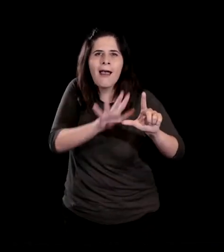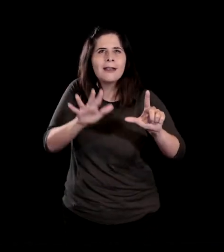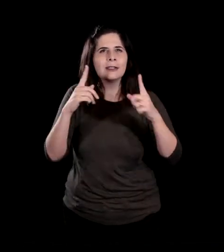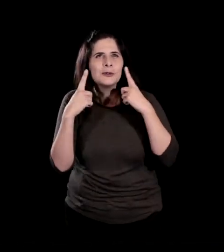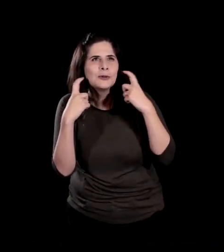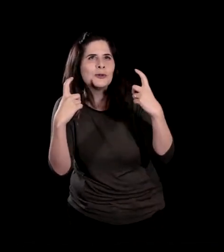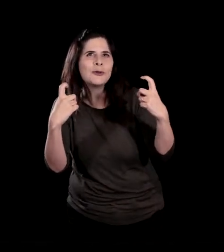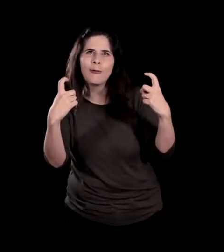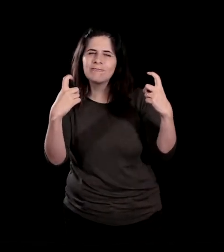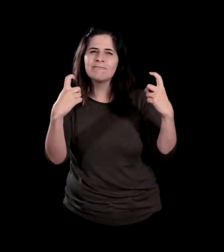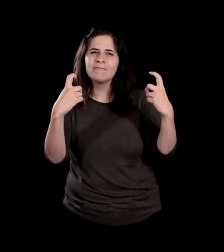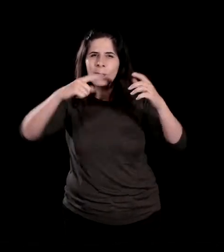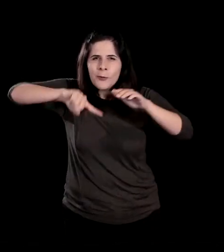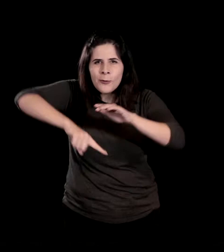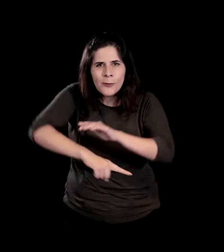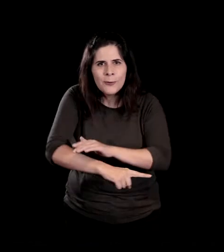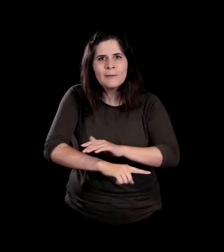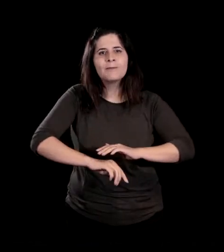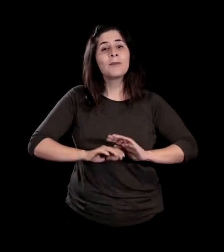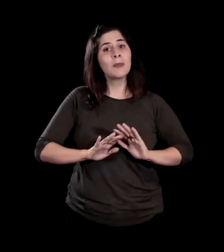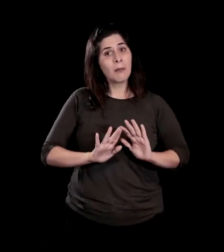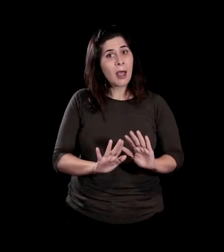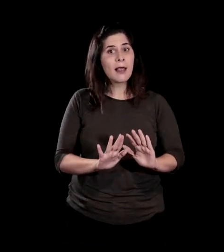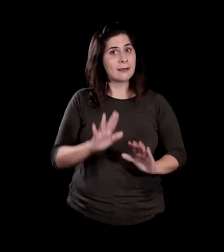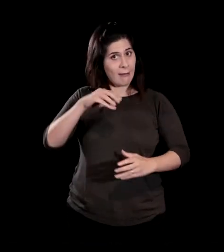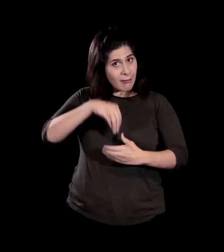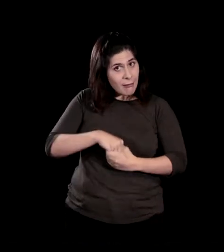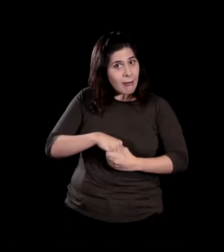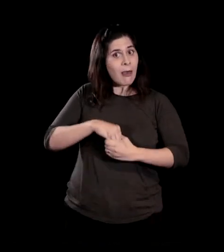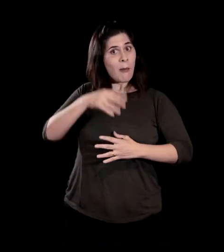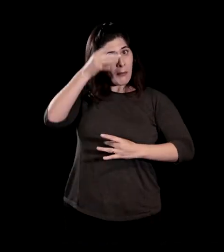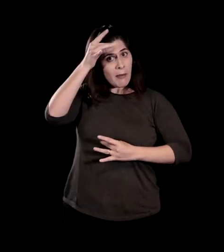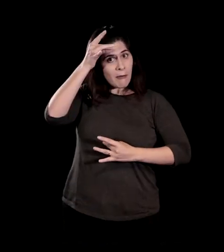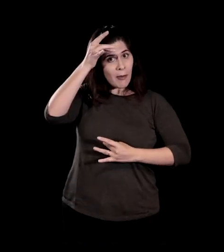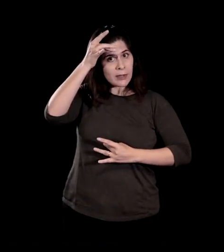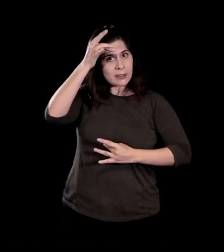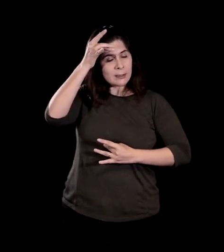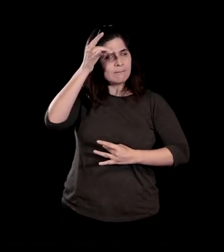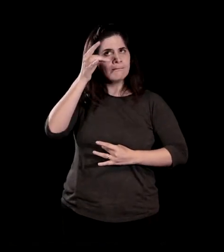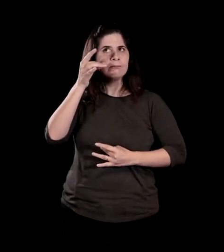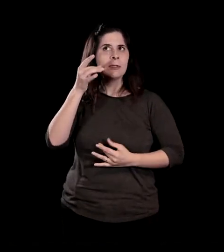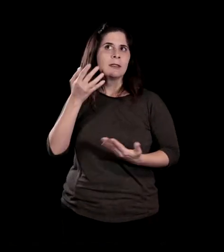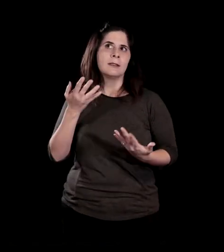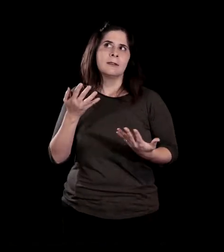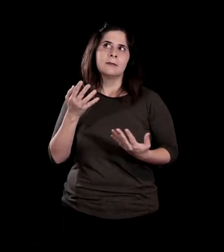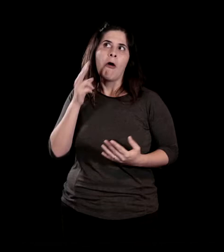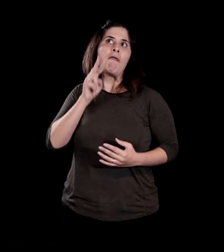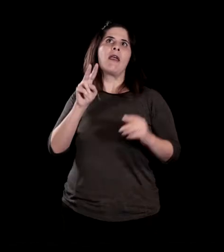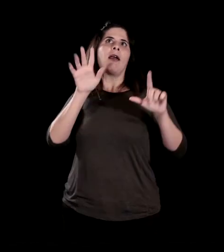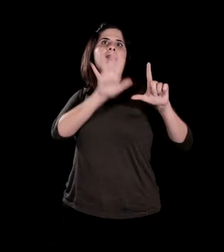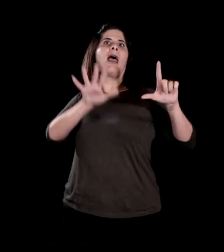of image and sound and more complex. But all during the performance, you